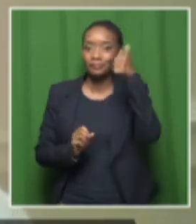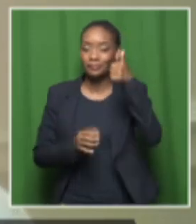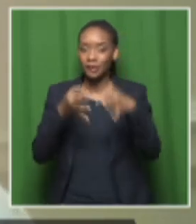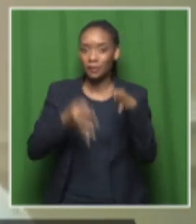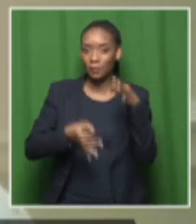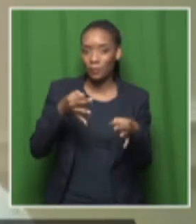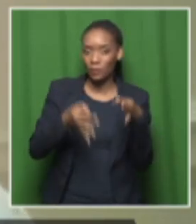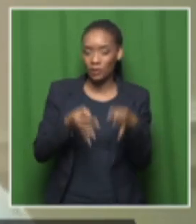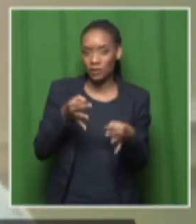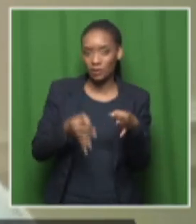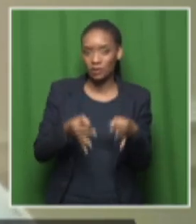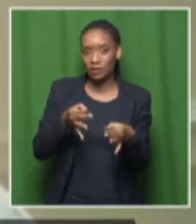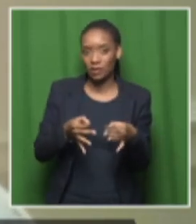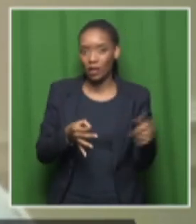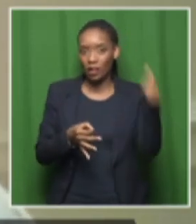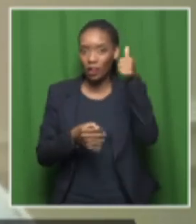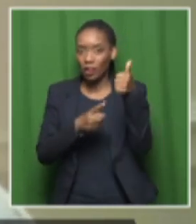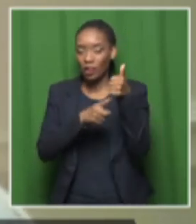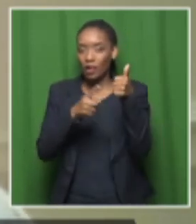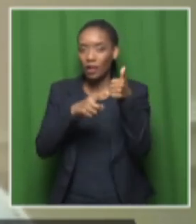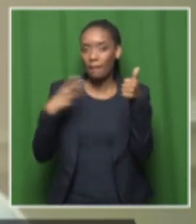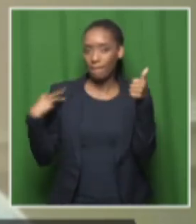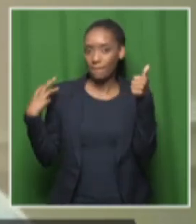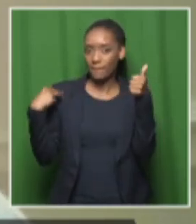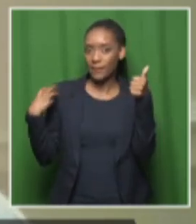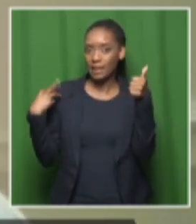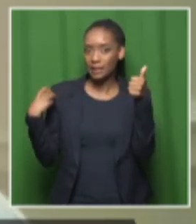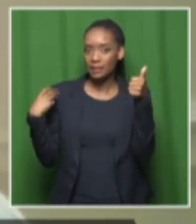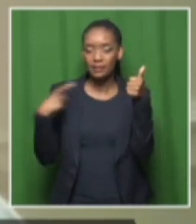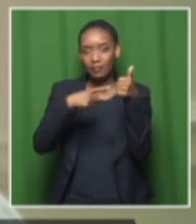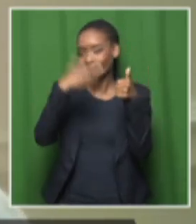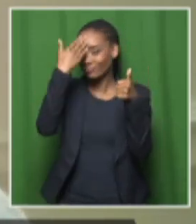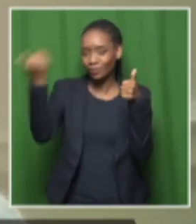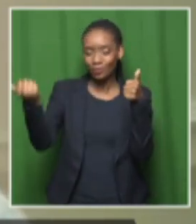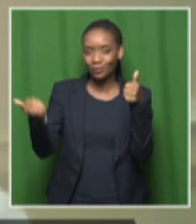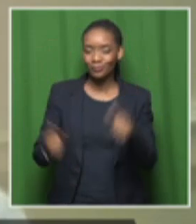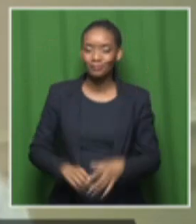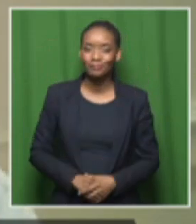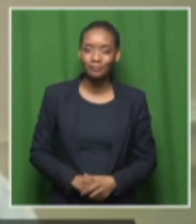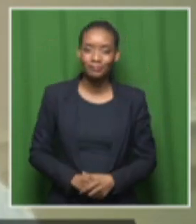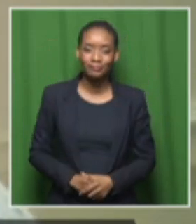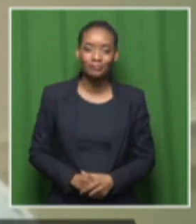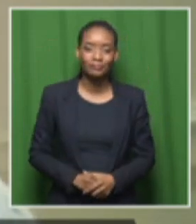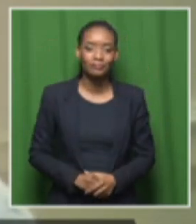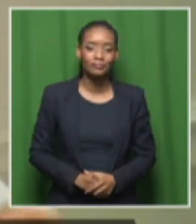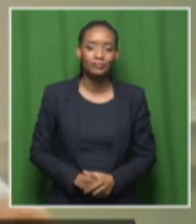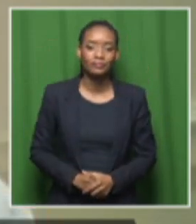found that he may not have been aware of the investigation. Now,